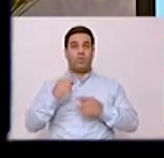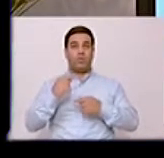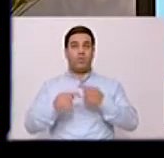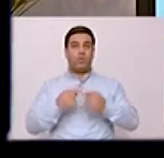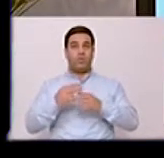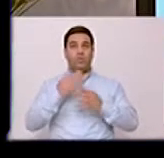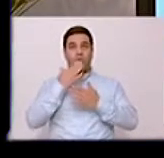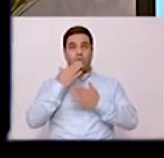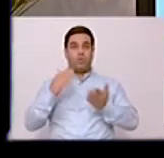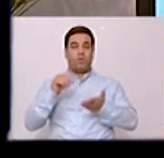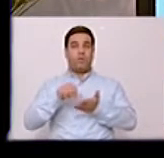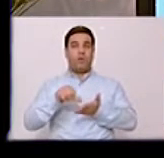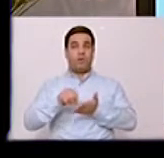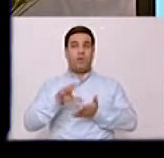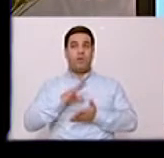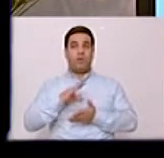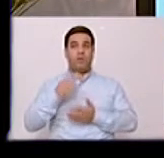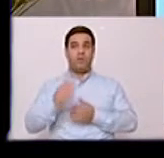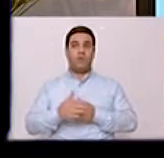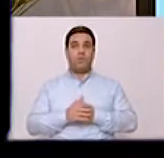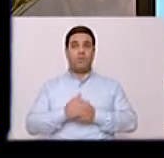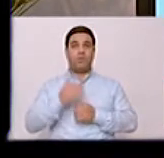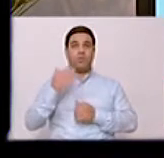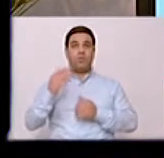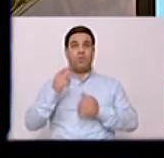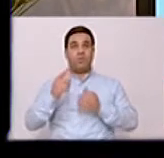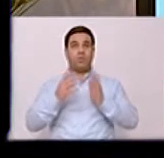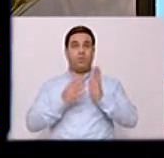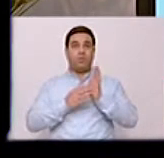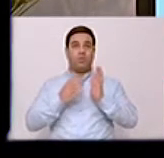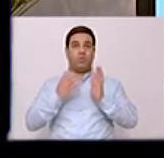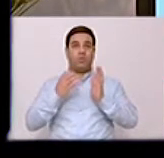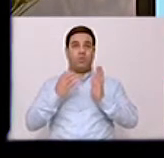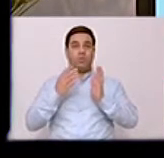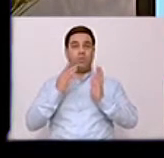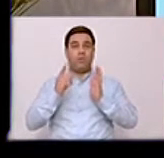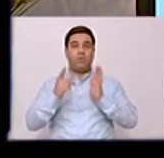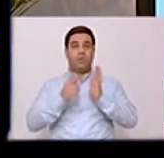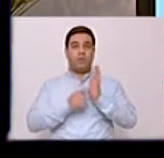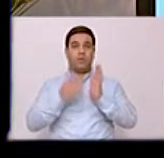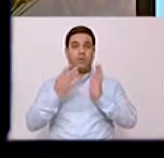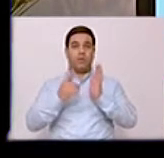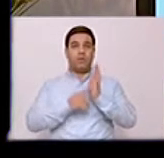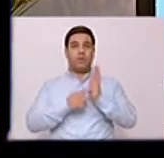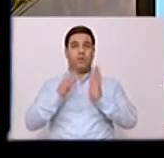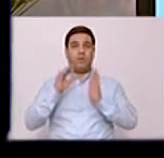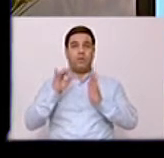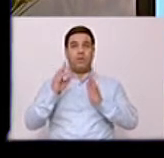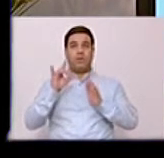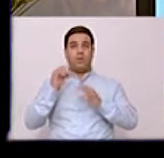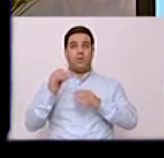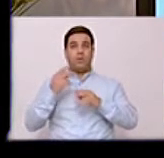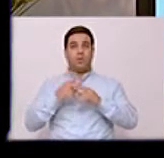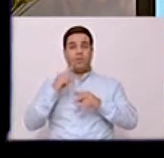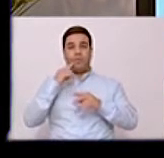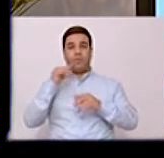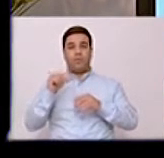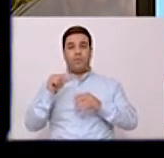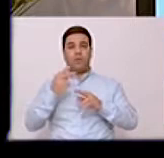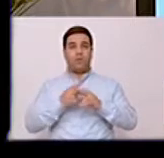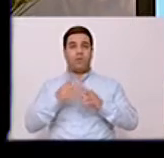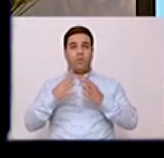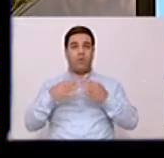sulolasining so'nggi vakili ekan. U 1747-yil vaziri Rahimbey otaliq fitnasi tufayli butun